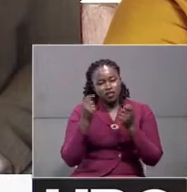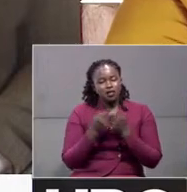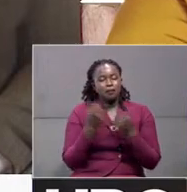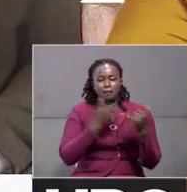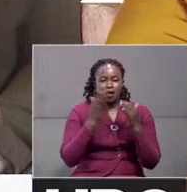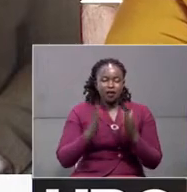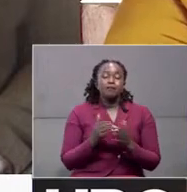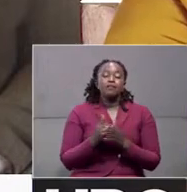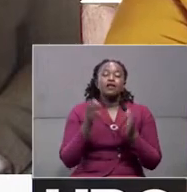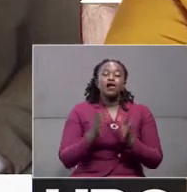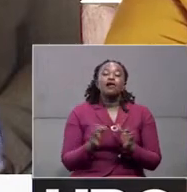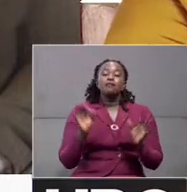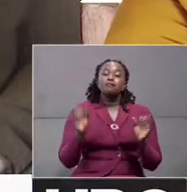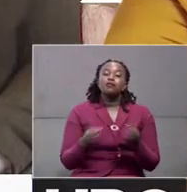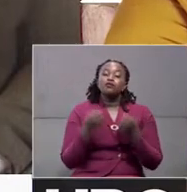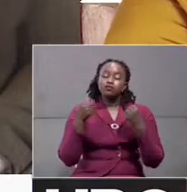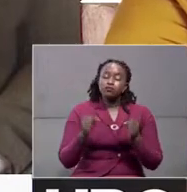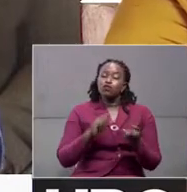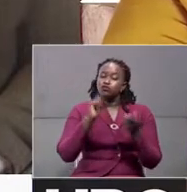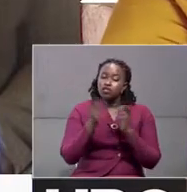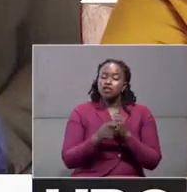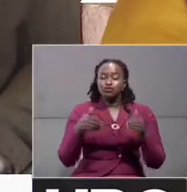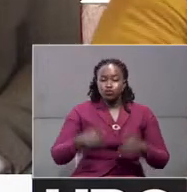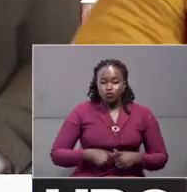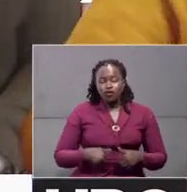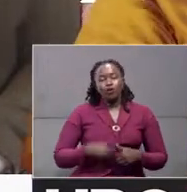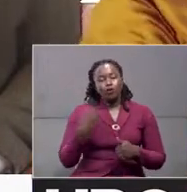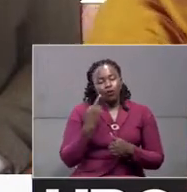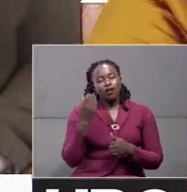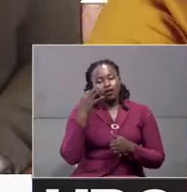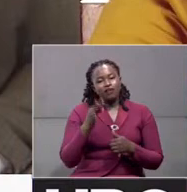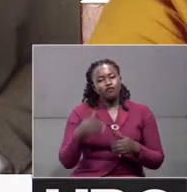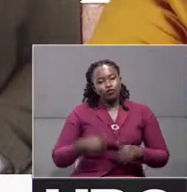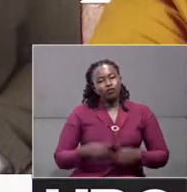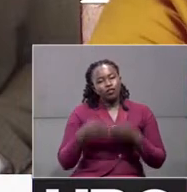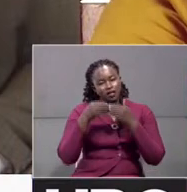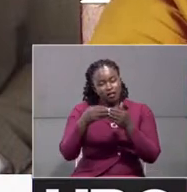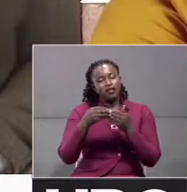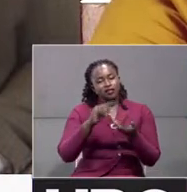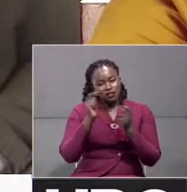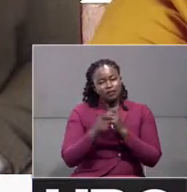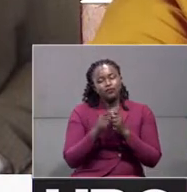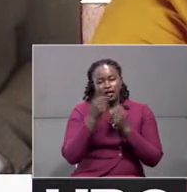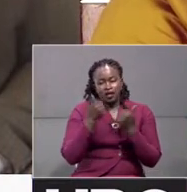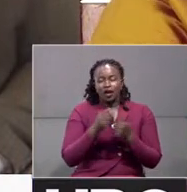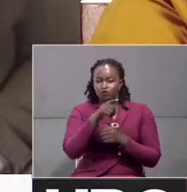change the youth unless the youth leaders have changed, and exemplarily. So